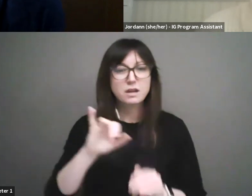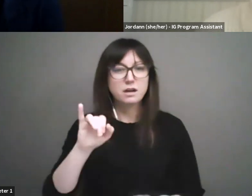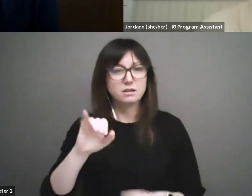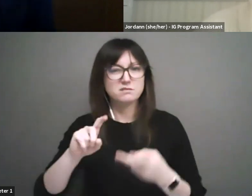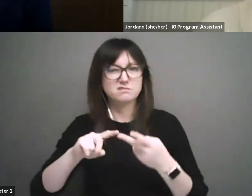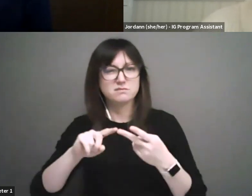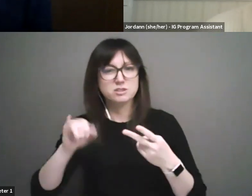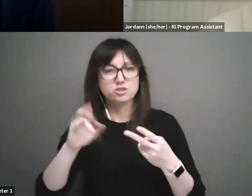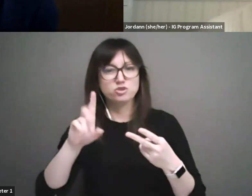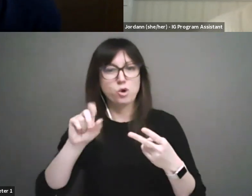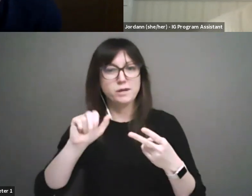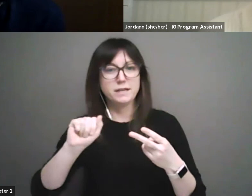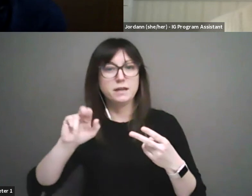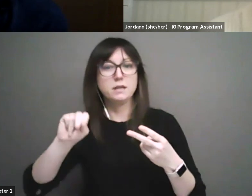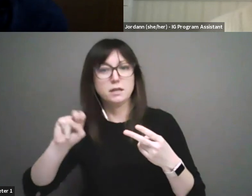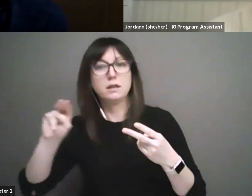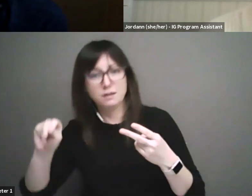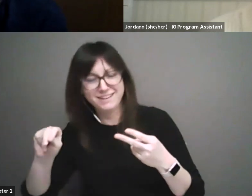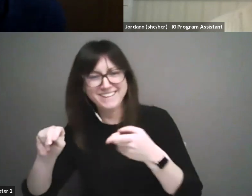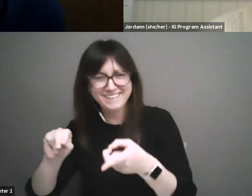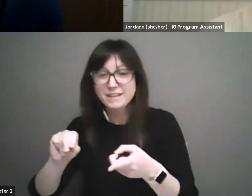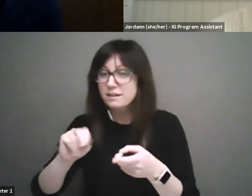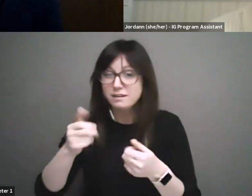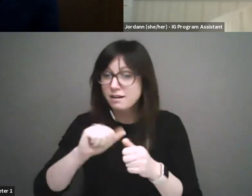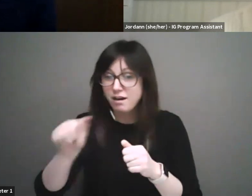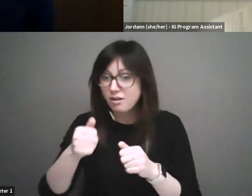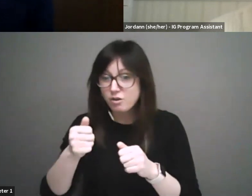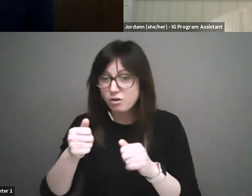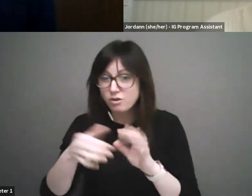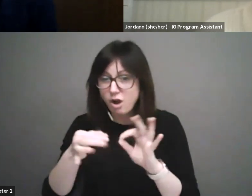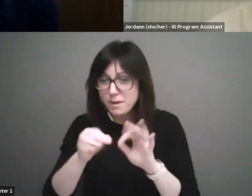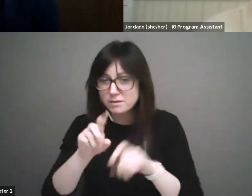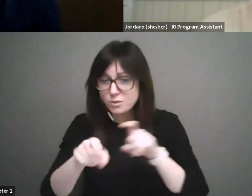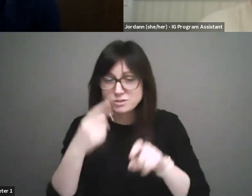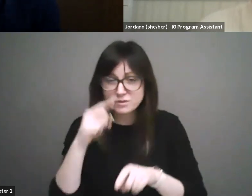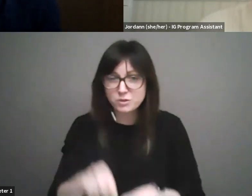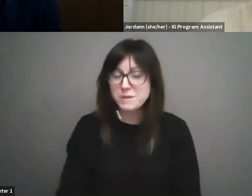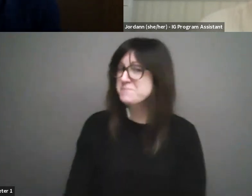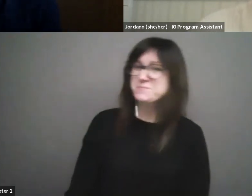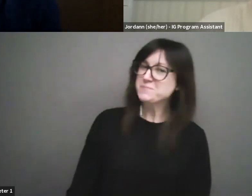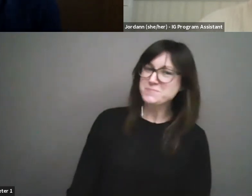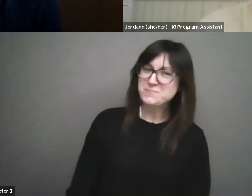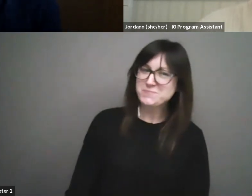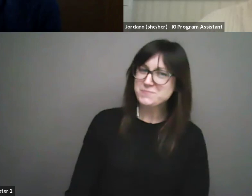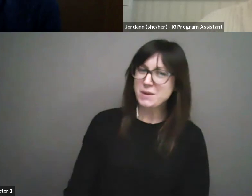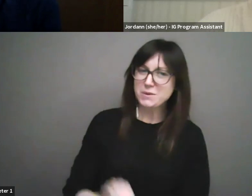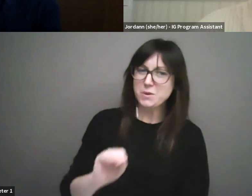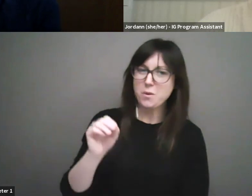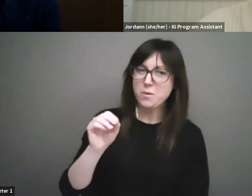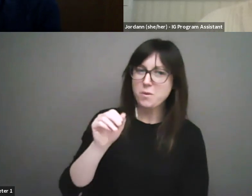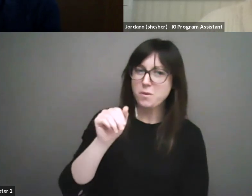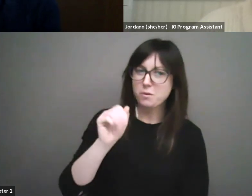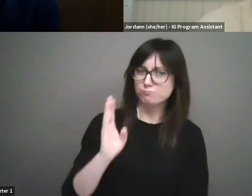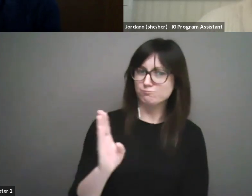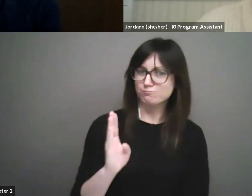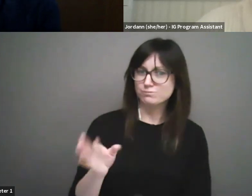Jordan 2 N's, did anything come across your way? I did not receive any private messages, no, but